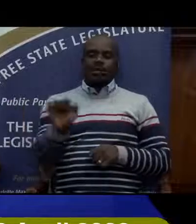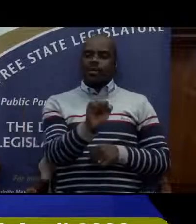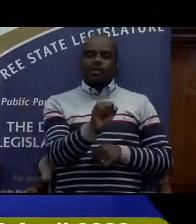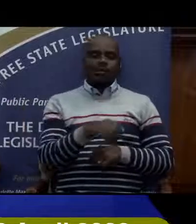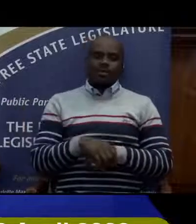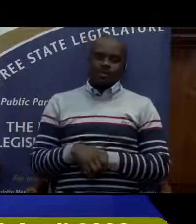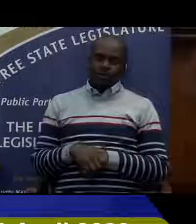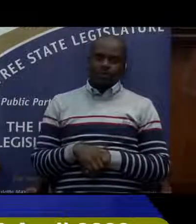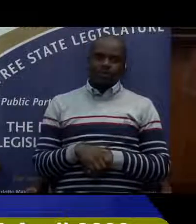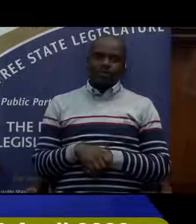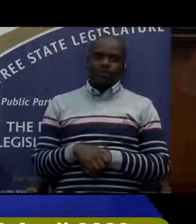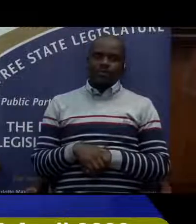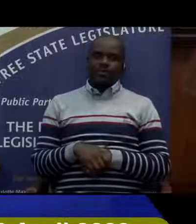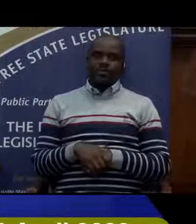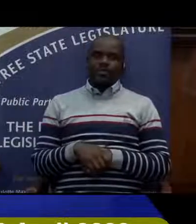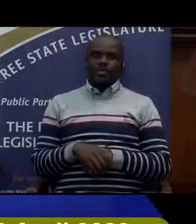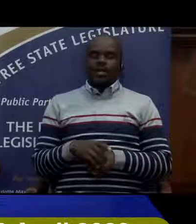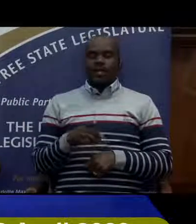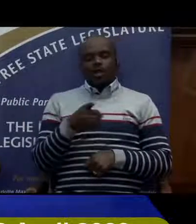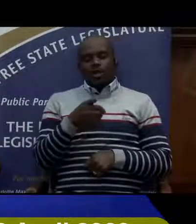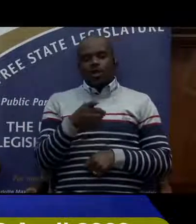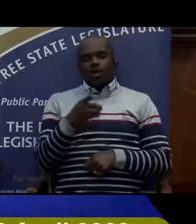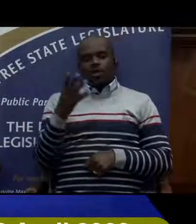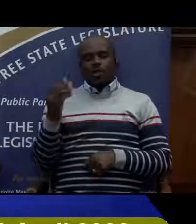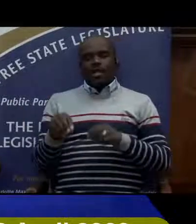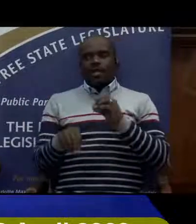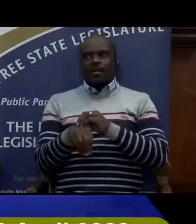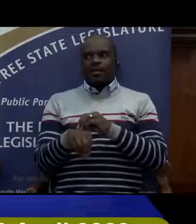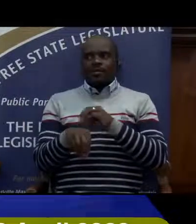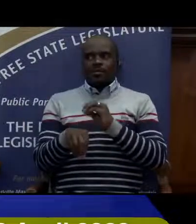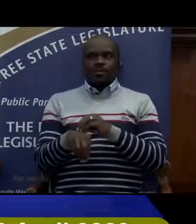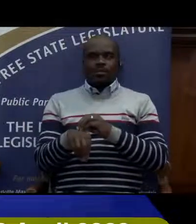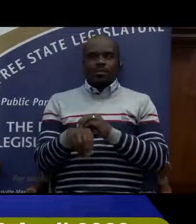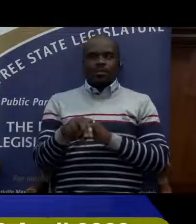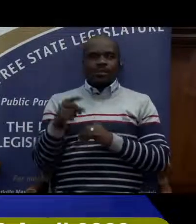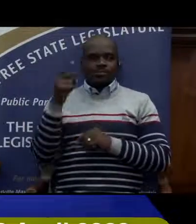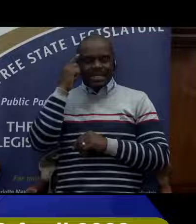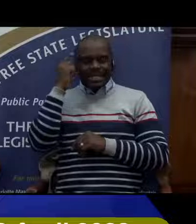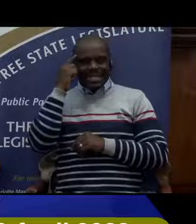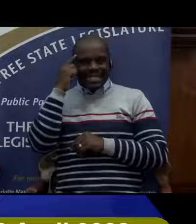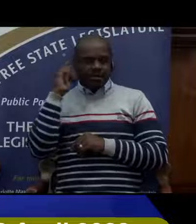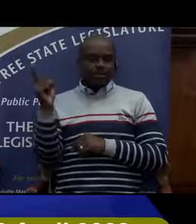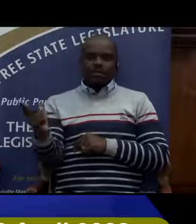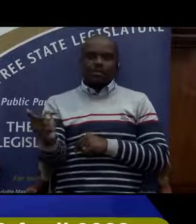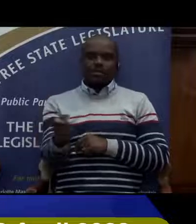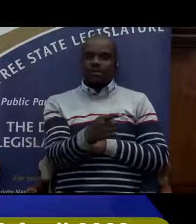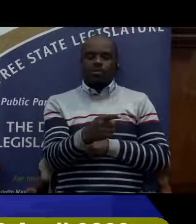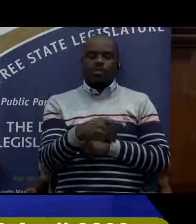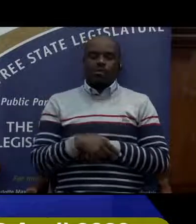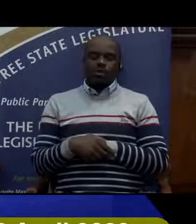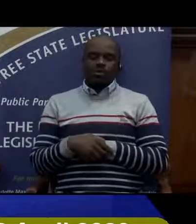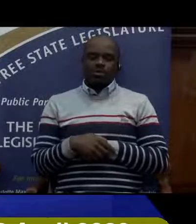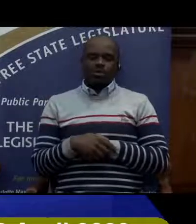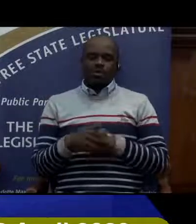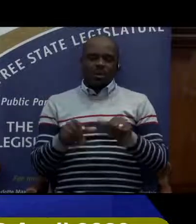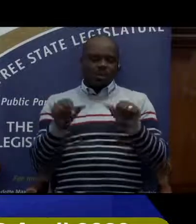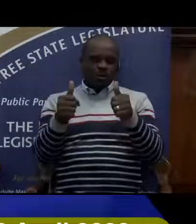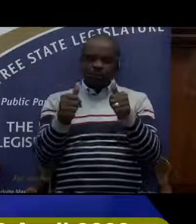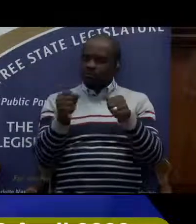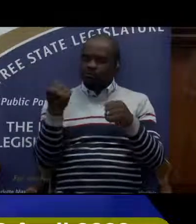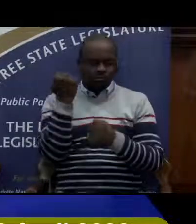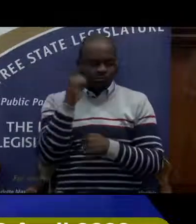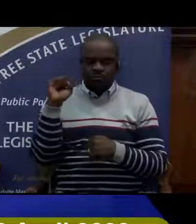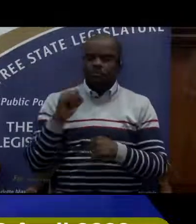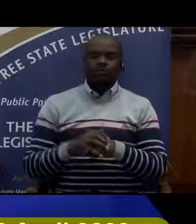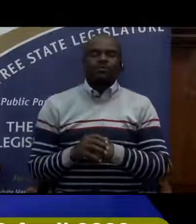serious psychological disorder known as cognitive dissonance. During the various